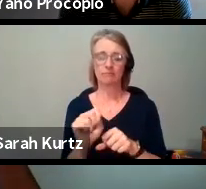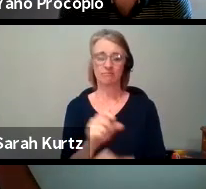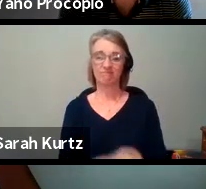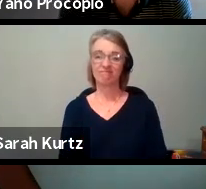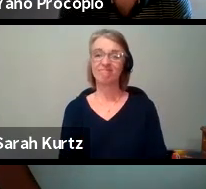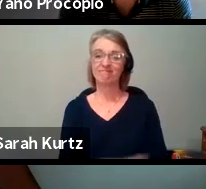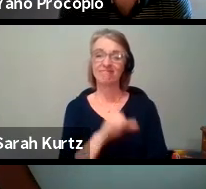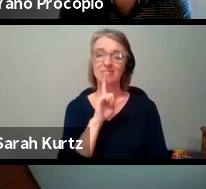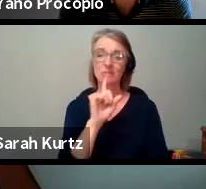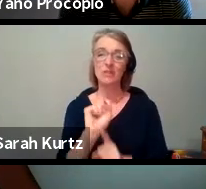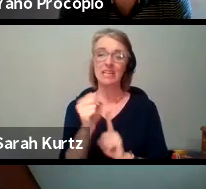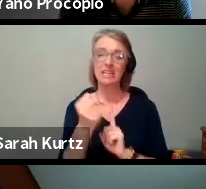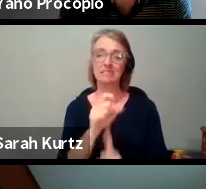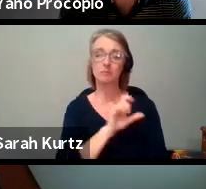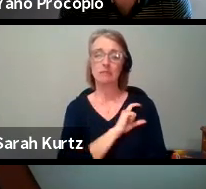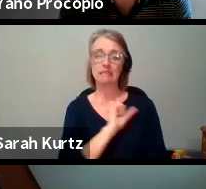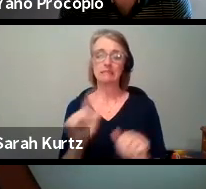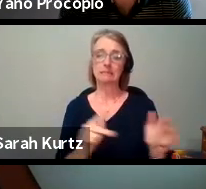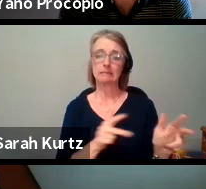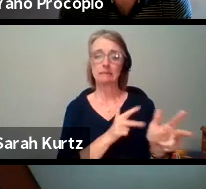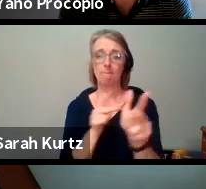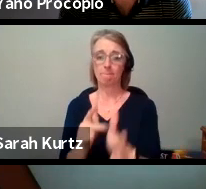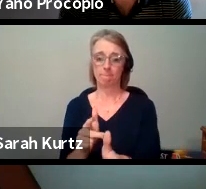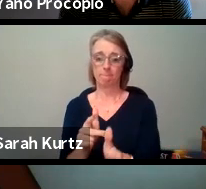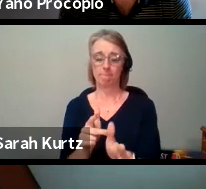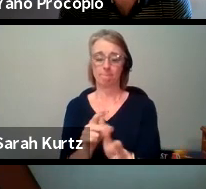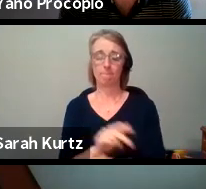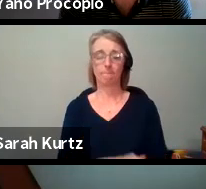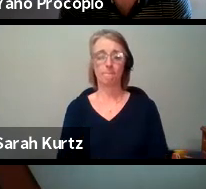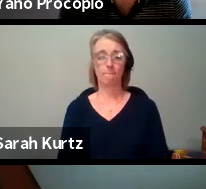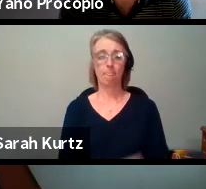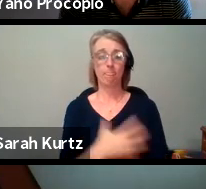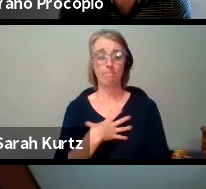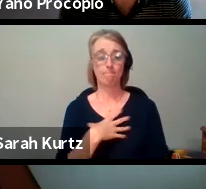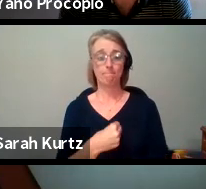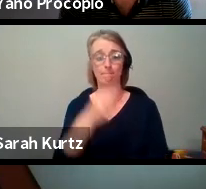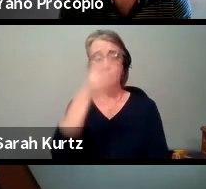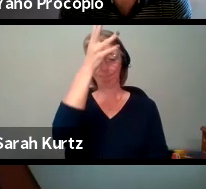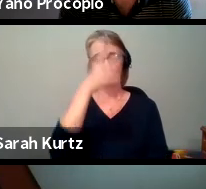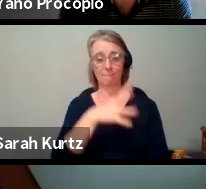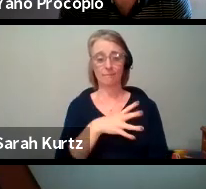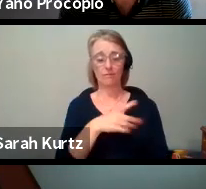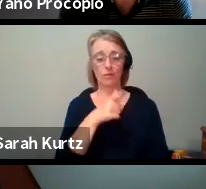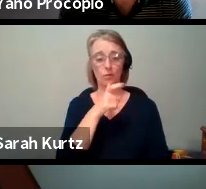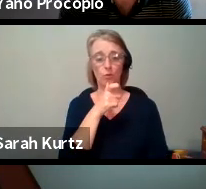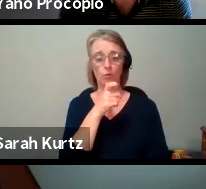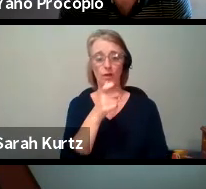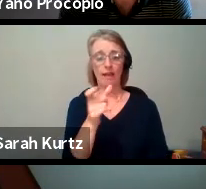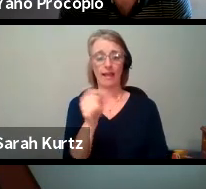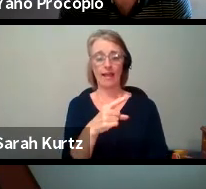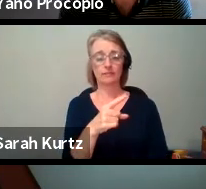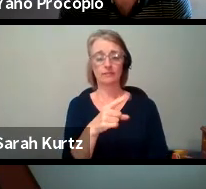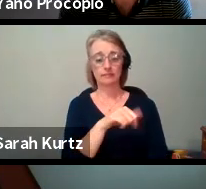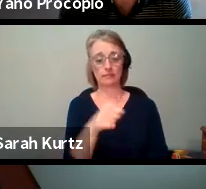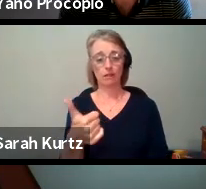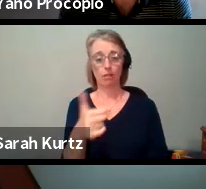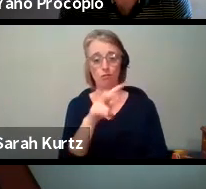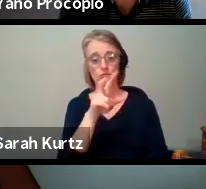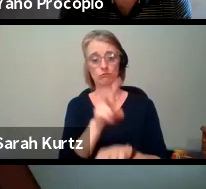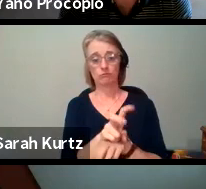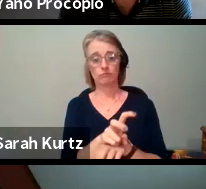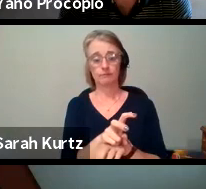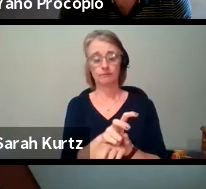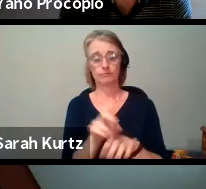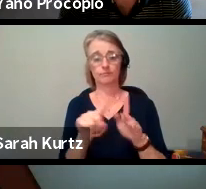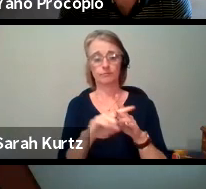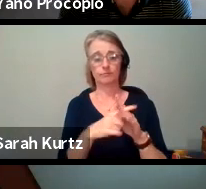a real police stop in which a white man who was asked to get on the ground, started getting